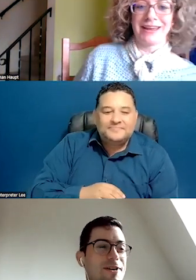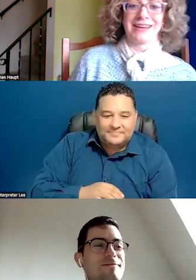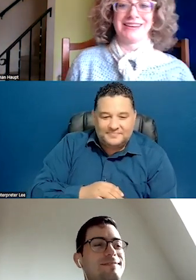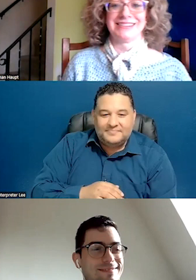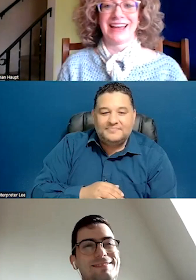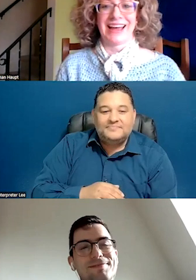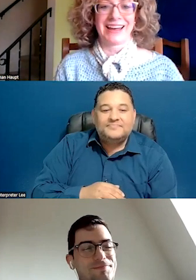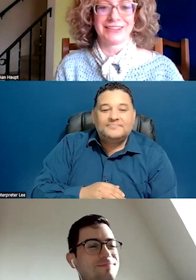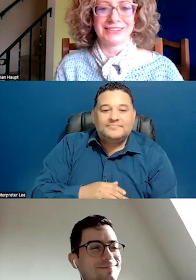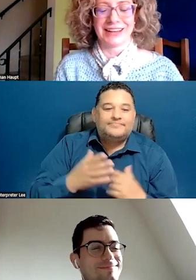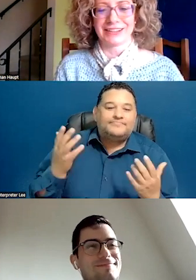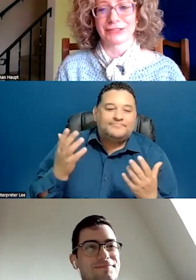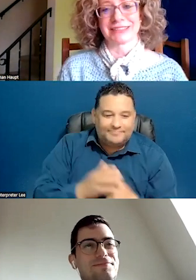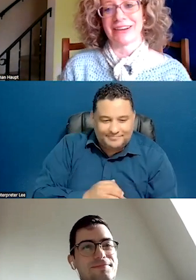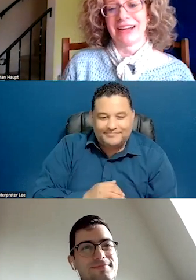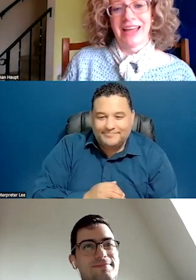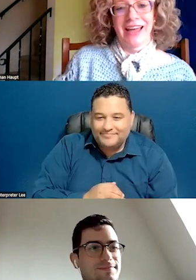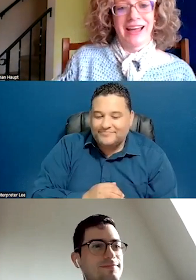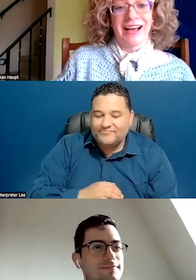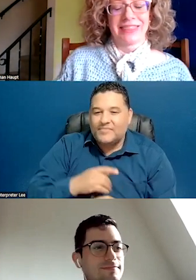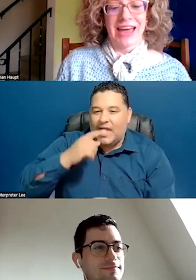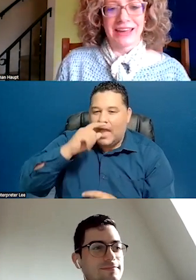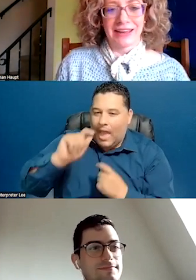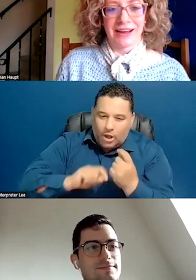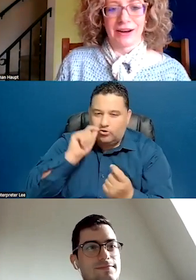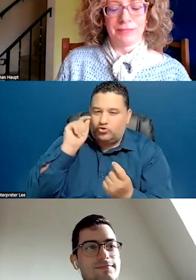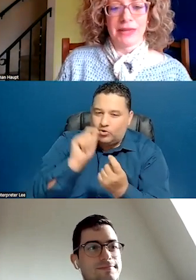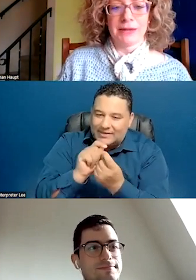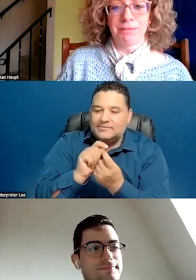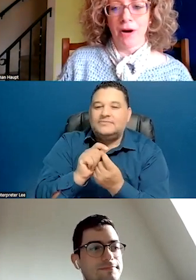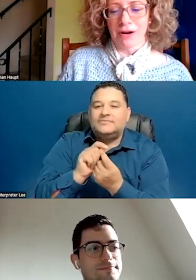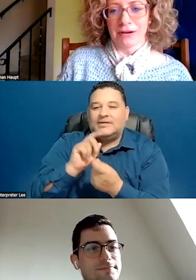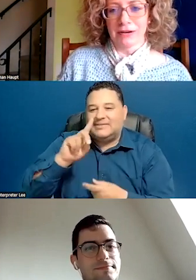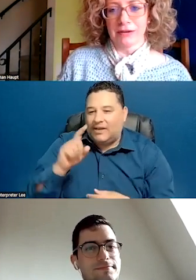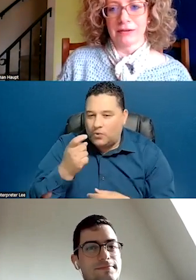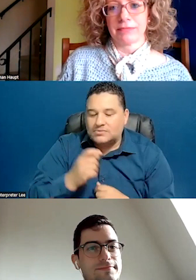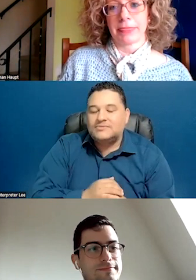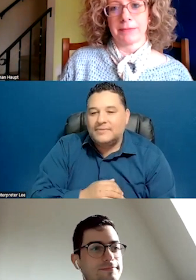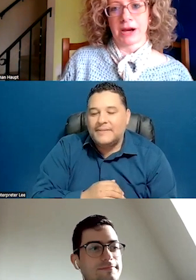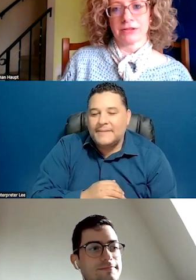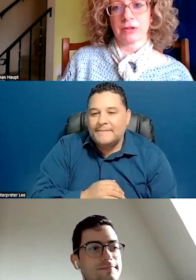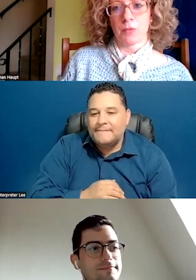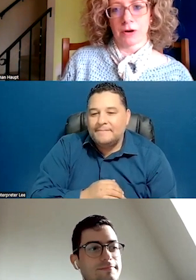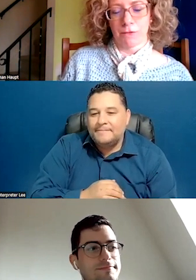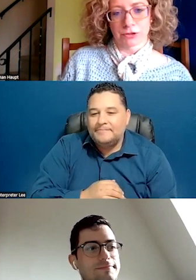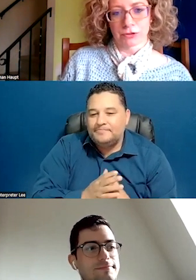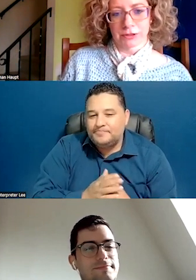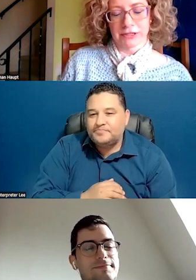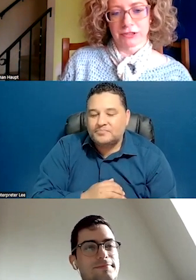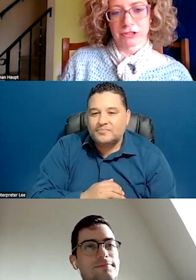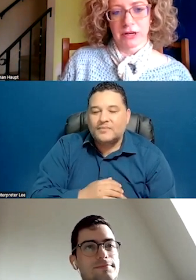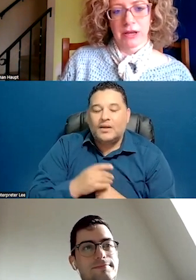there you go. Accurate diagnosis. Now, that in part because of the